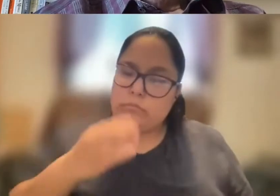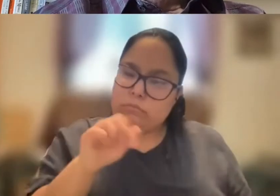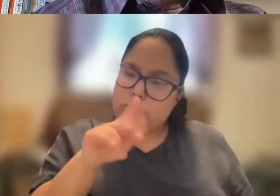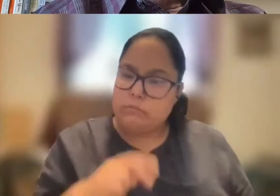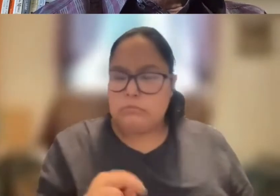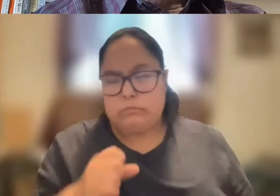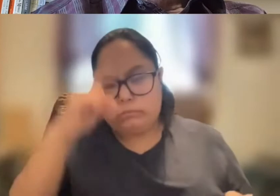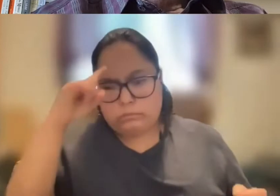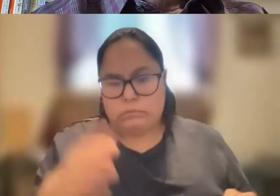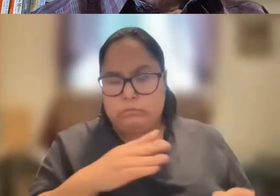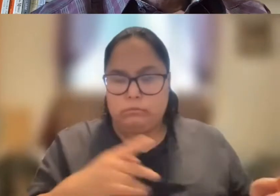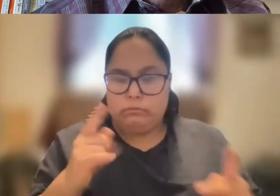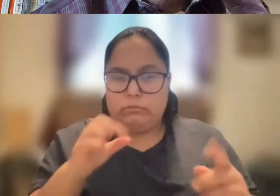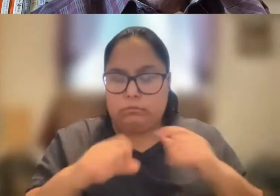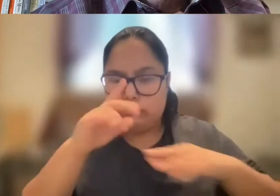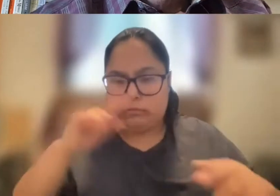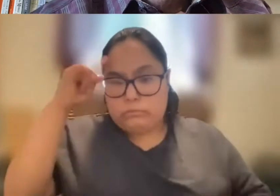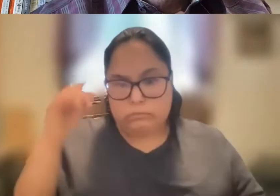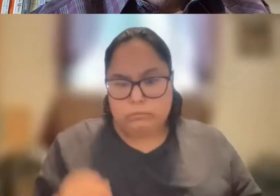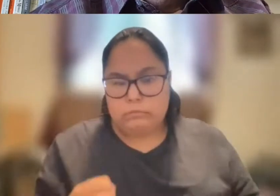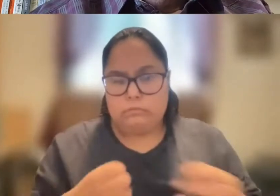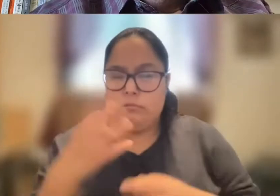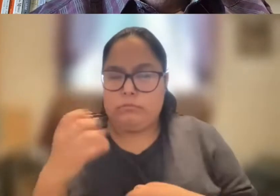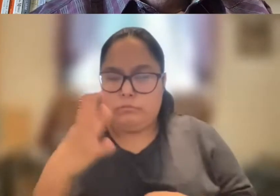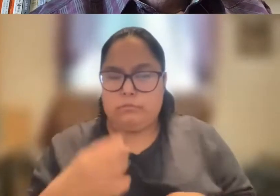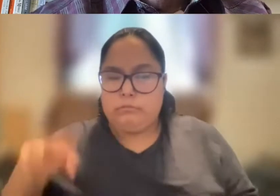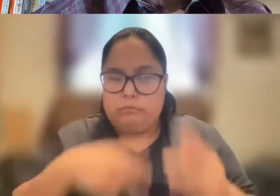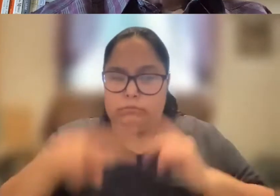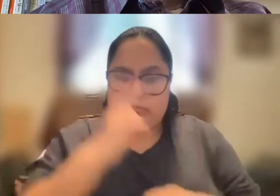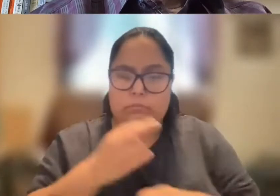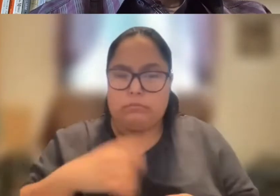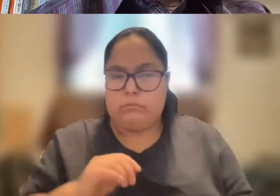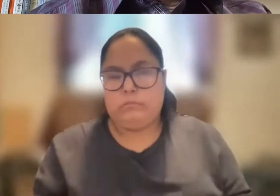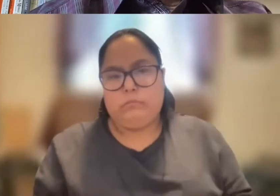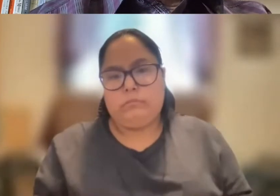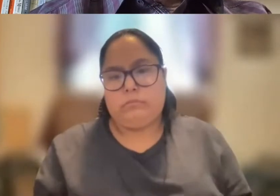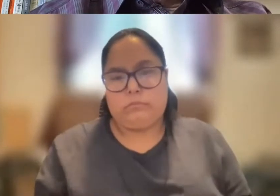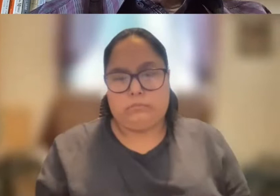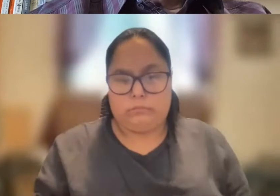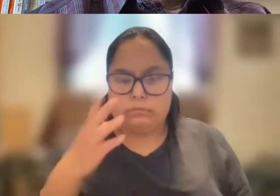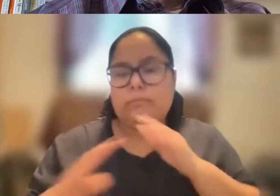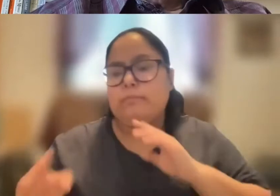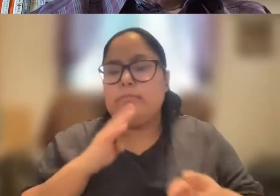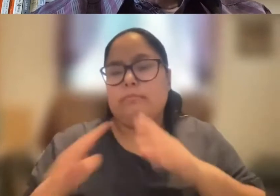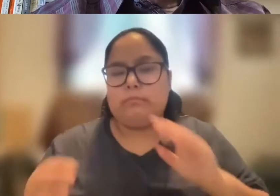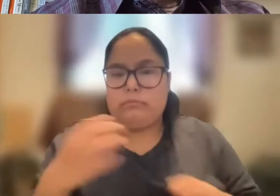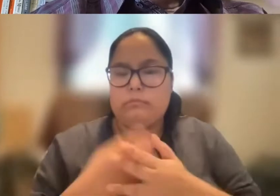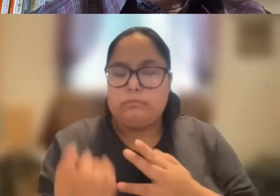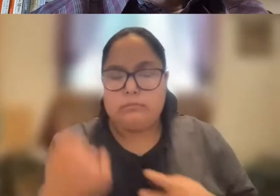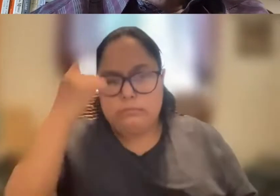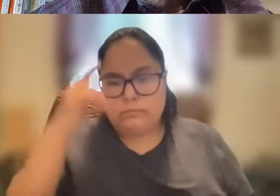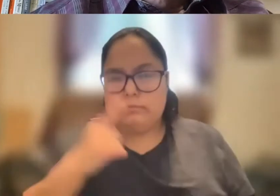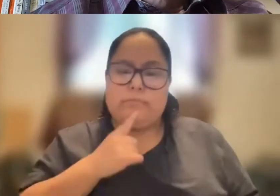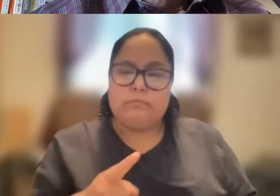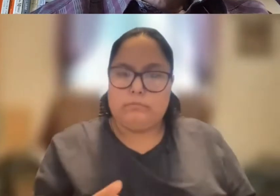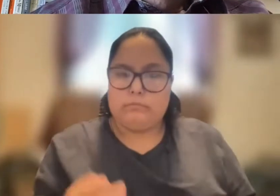I have had probably a dozen people in the last 2 years come into my office to talk and come out to me and say